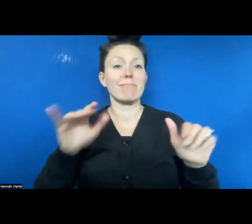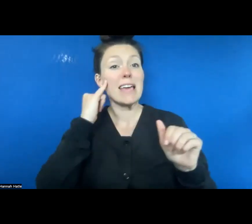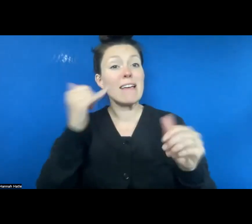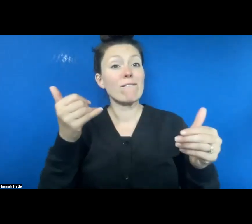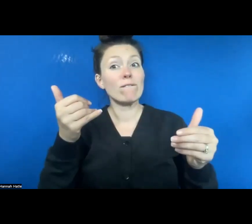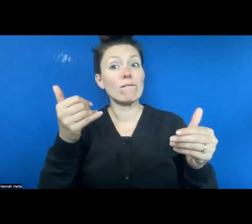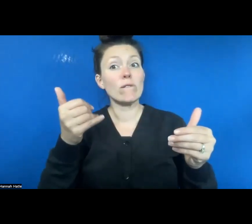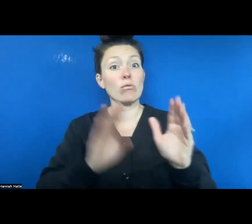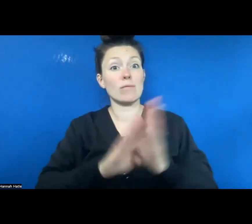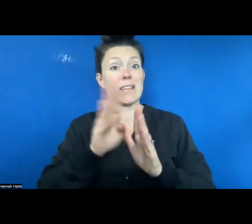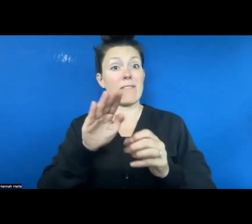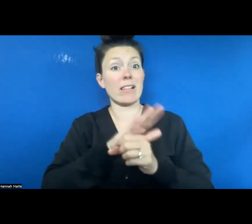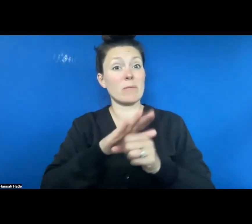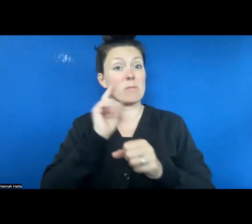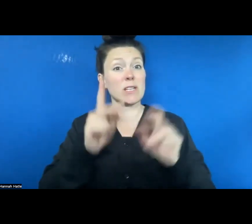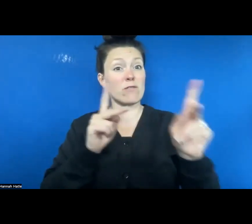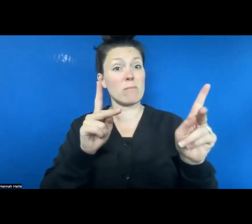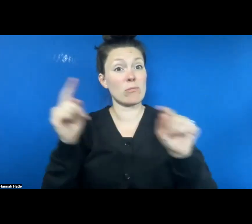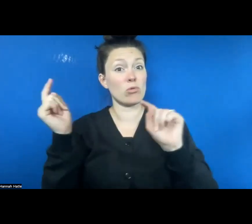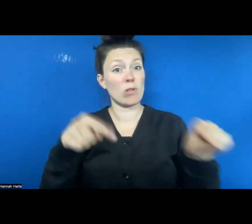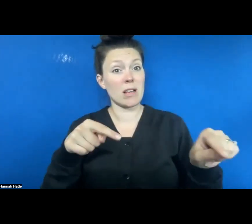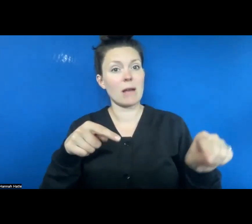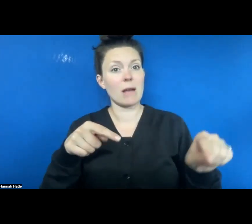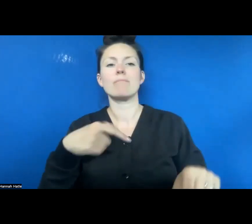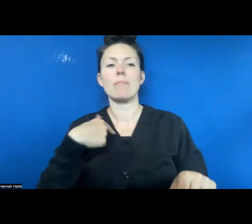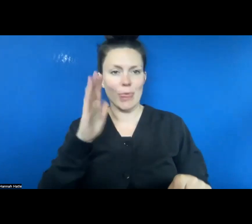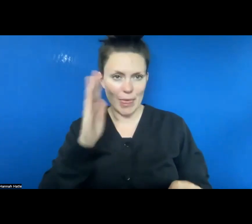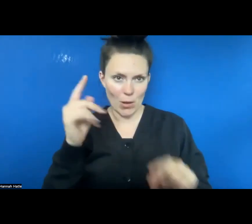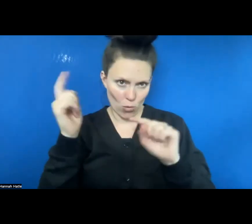then we just expand on safety and care, right? So thank you.